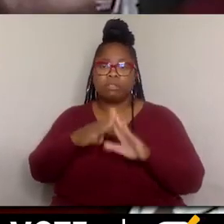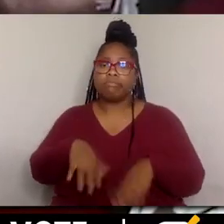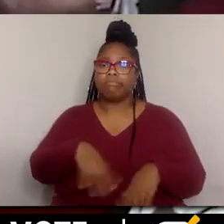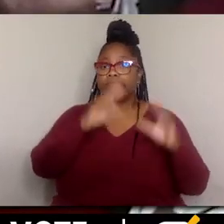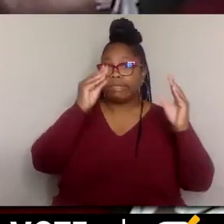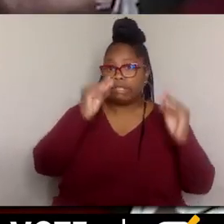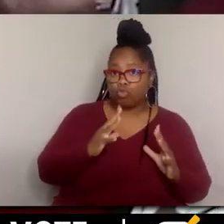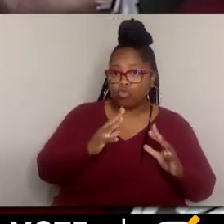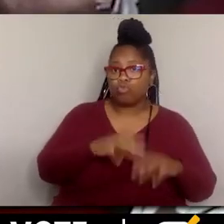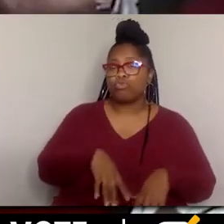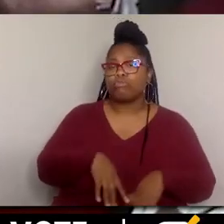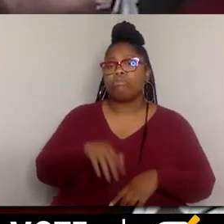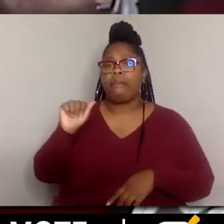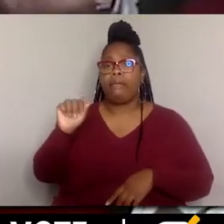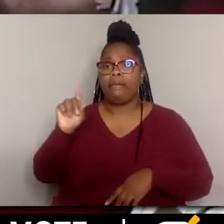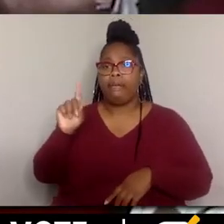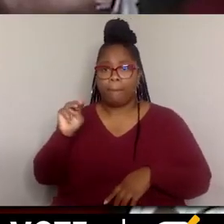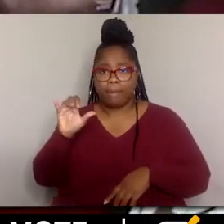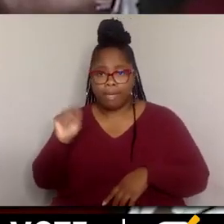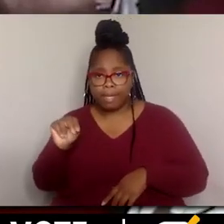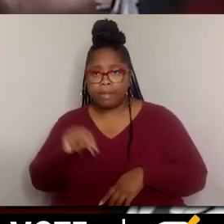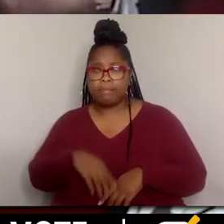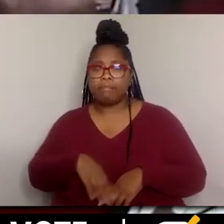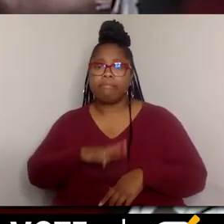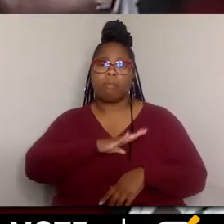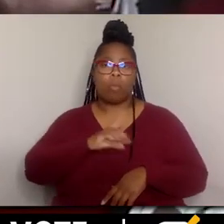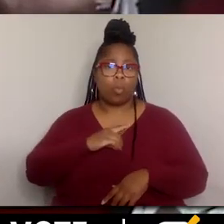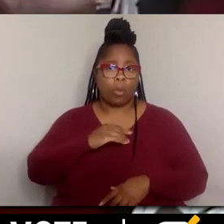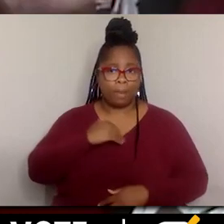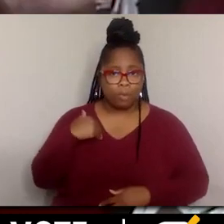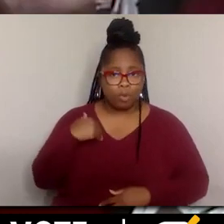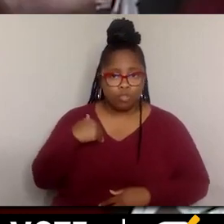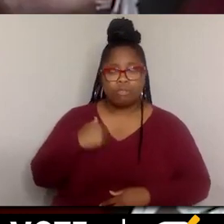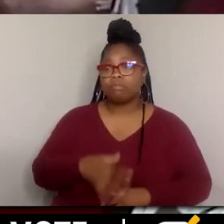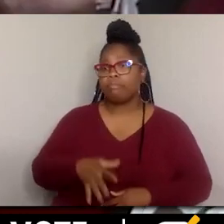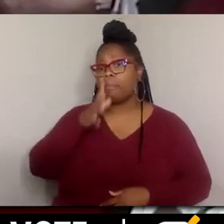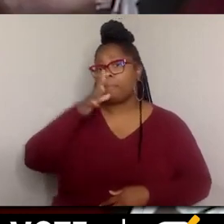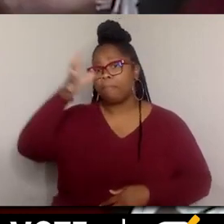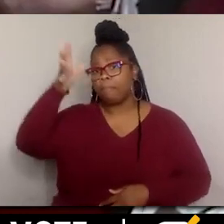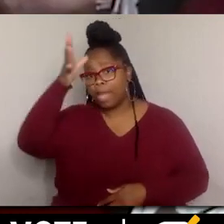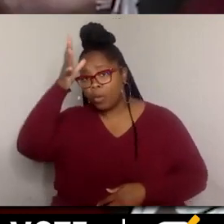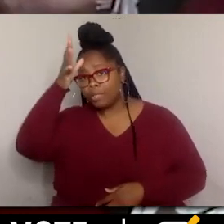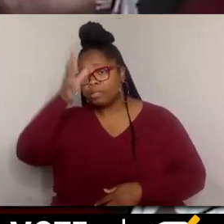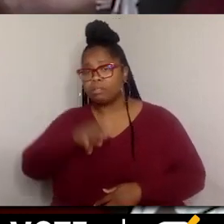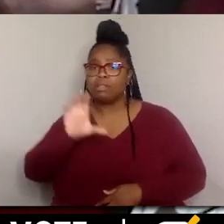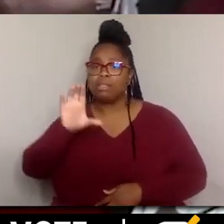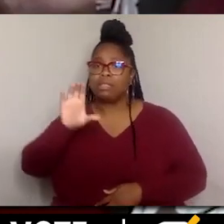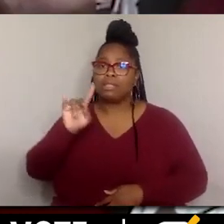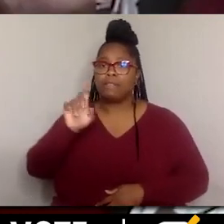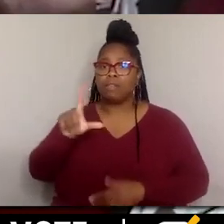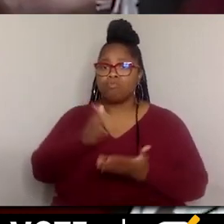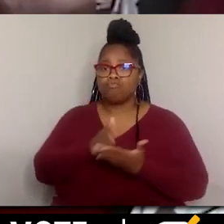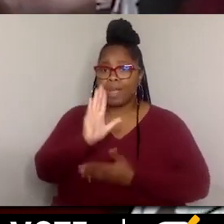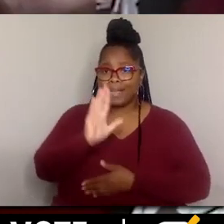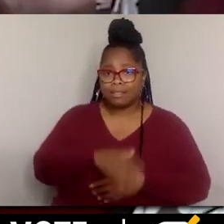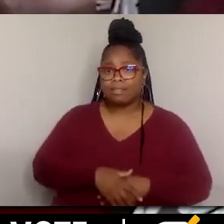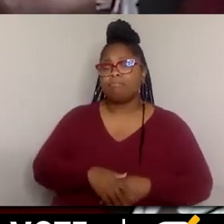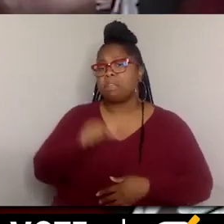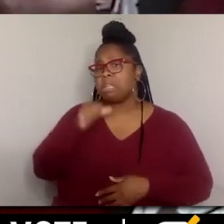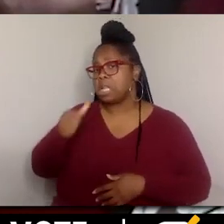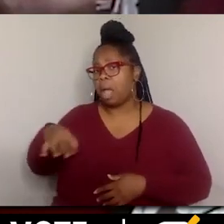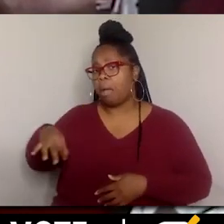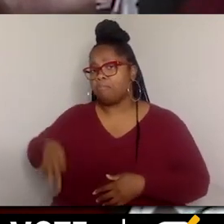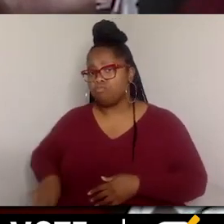teachers, administrators, board members, parents, civil rights, nonprofit